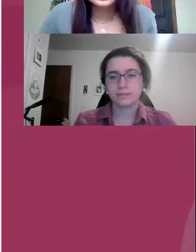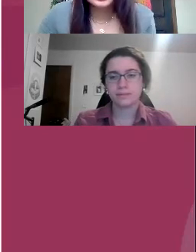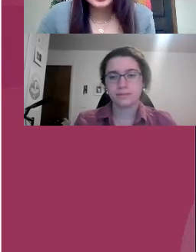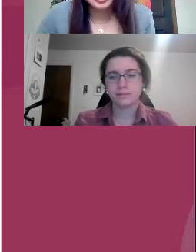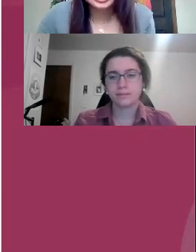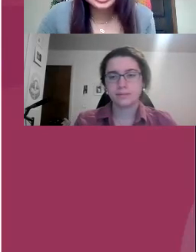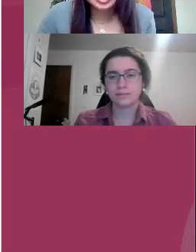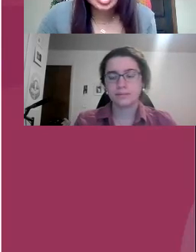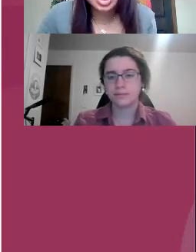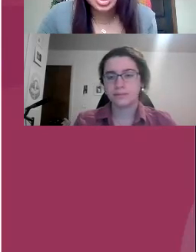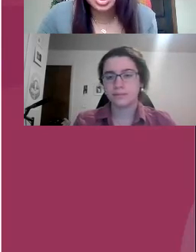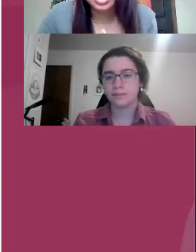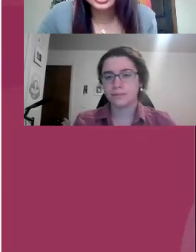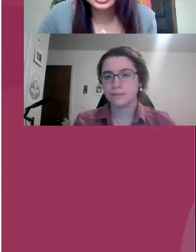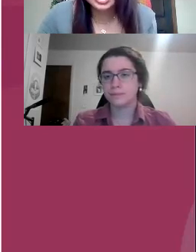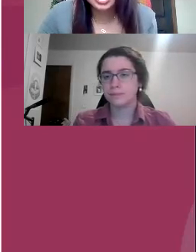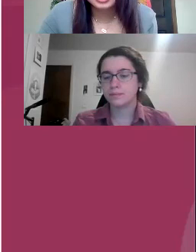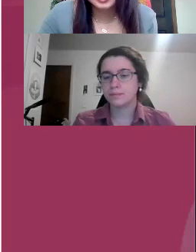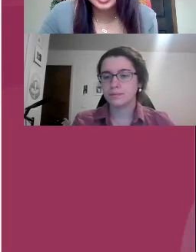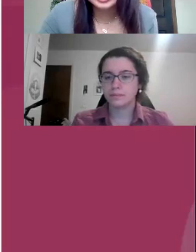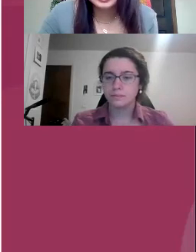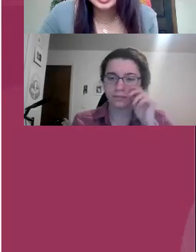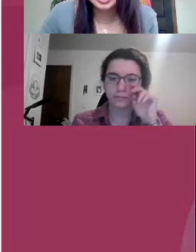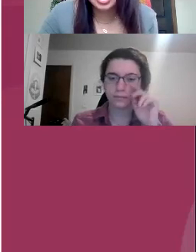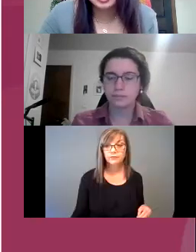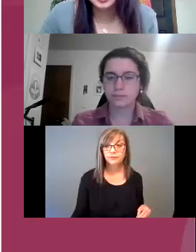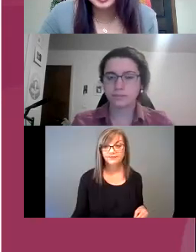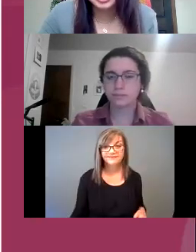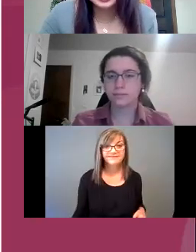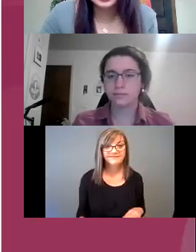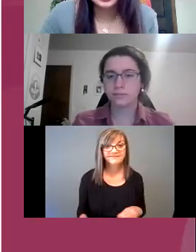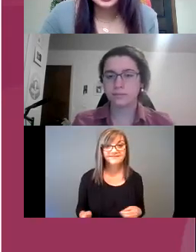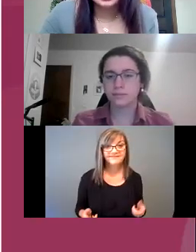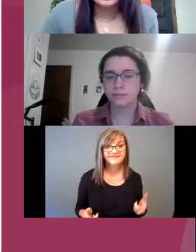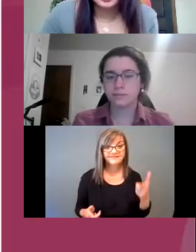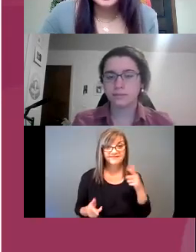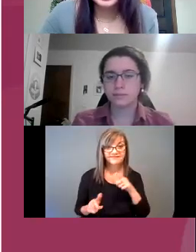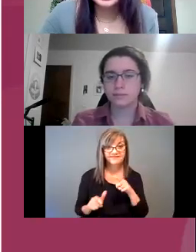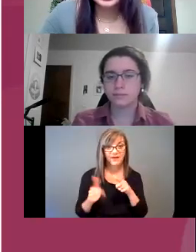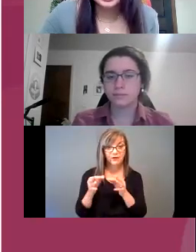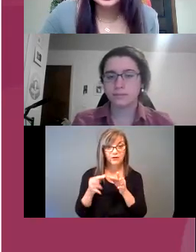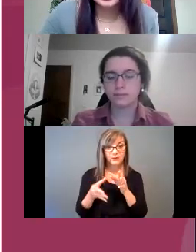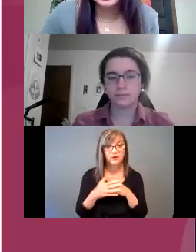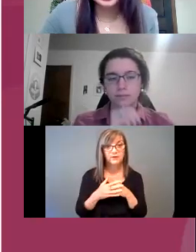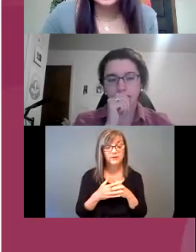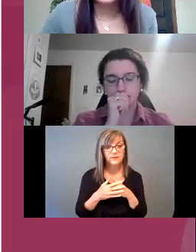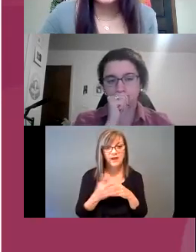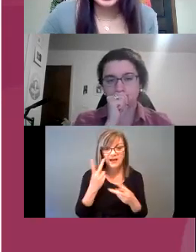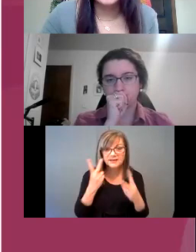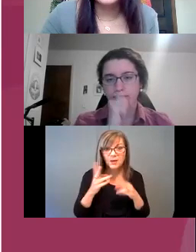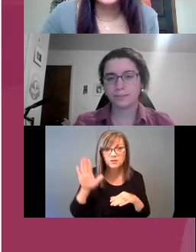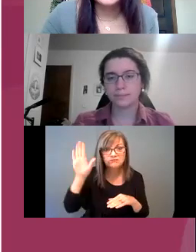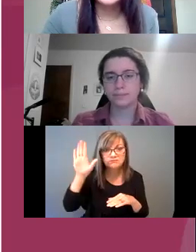I saw someone raise their hand. If you would like to be unmuted, please let us know in the chat. I